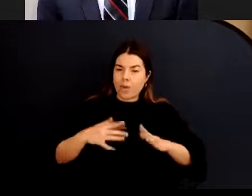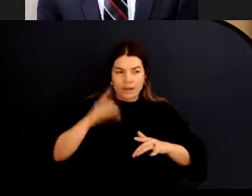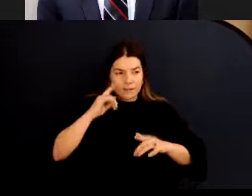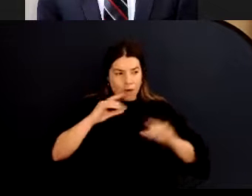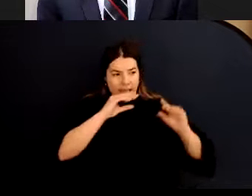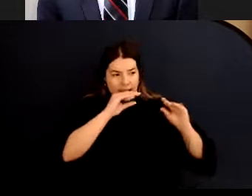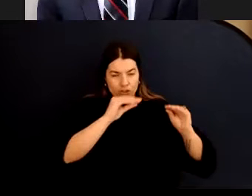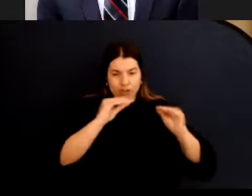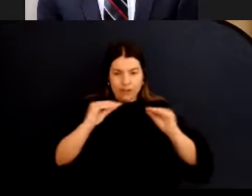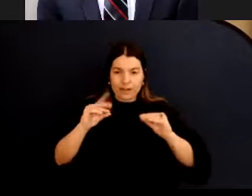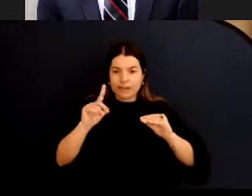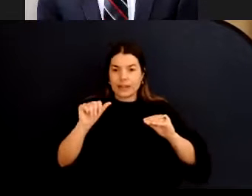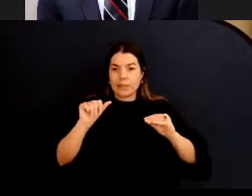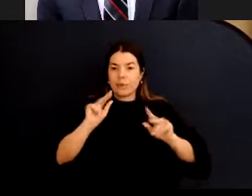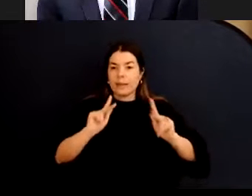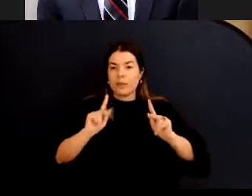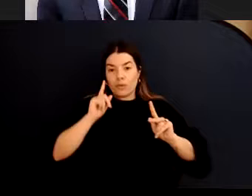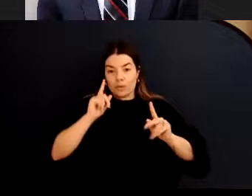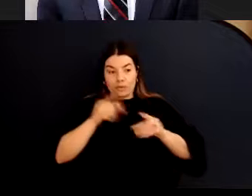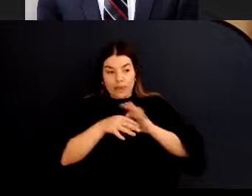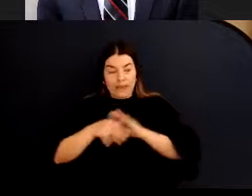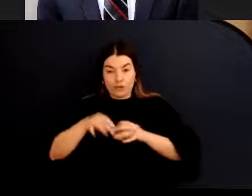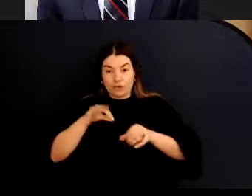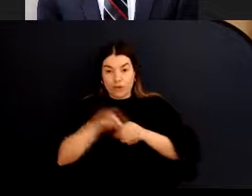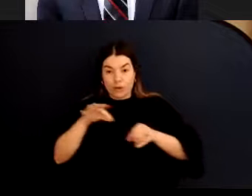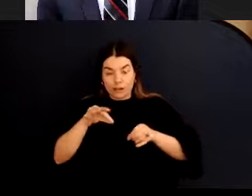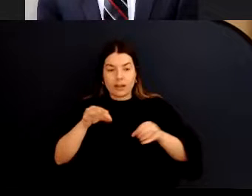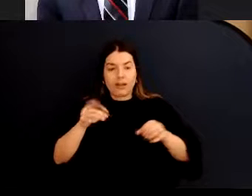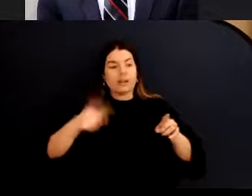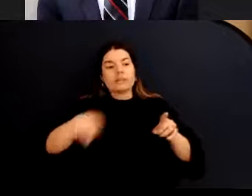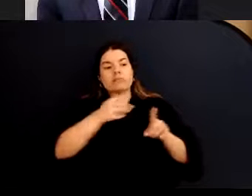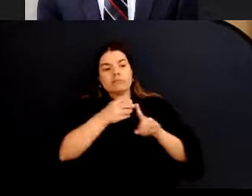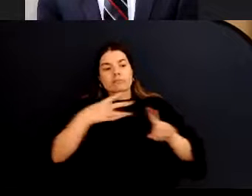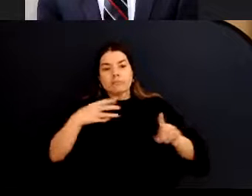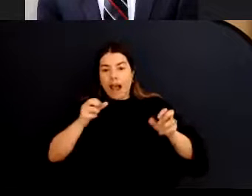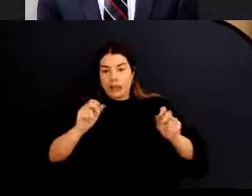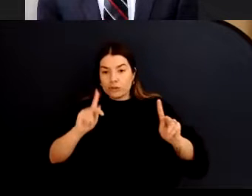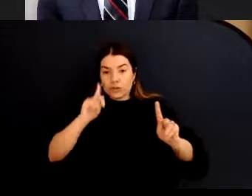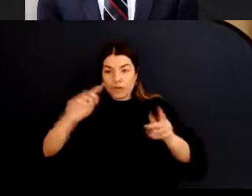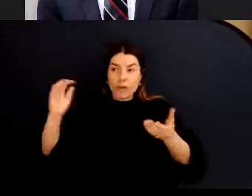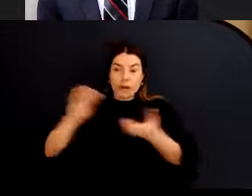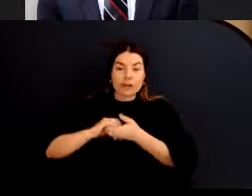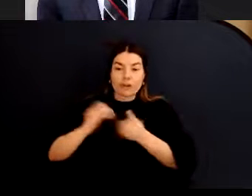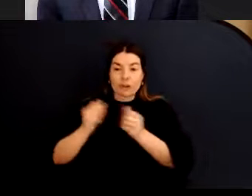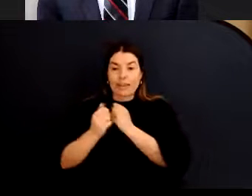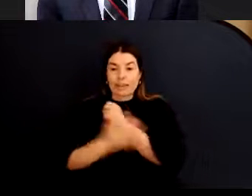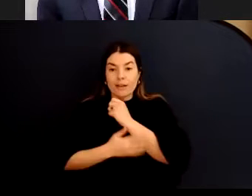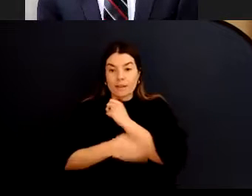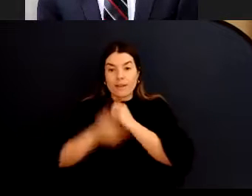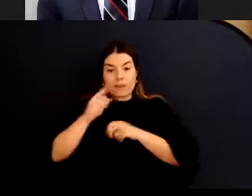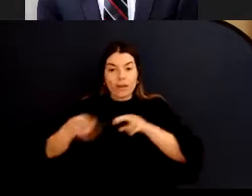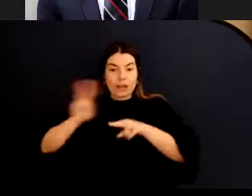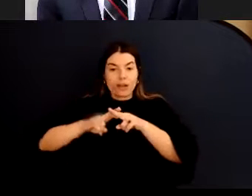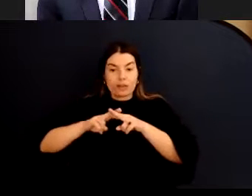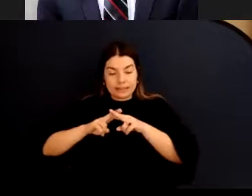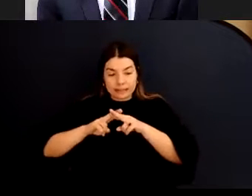voting? I'd like each of you to share where you see opportunities for partnering with the county to work toward increased voter turnout